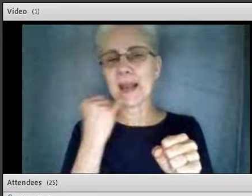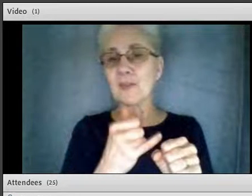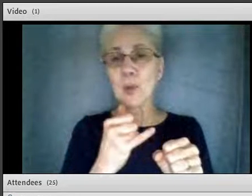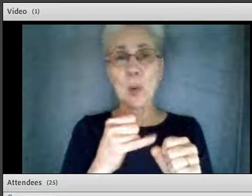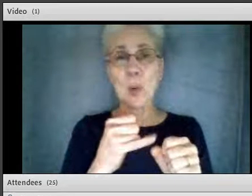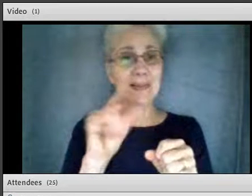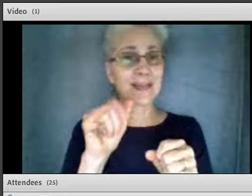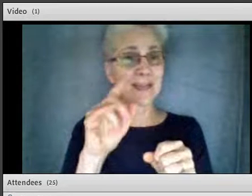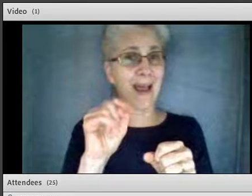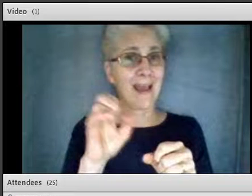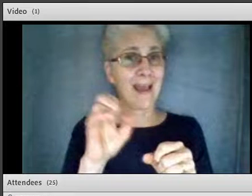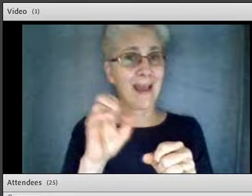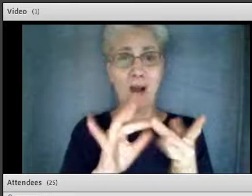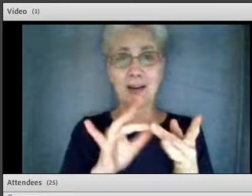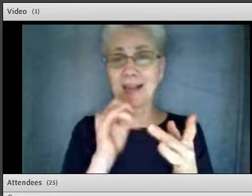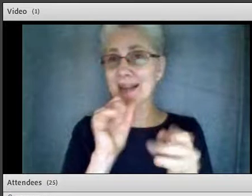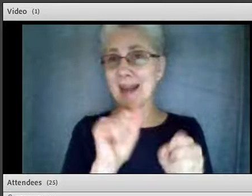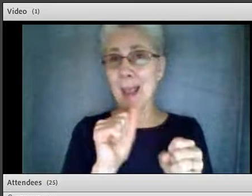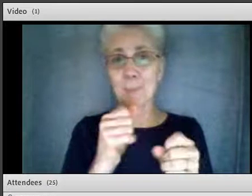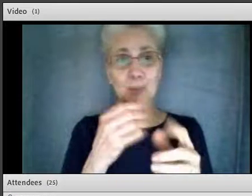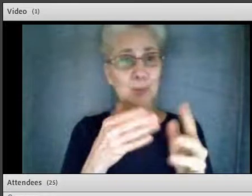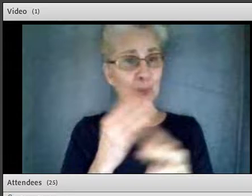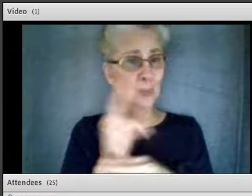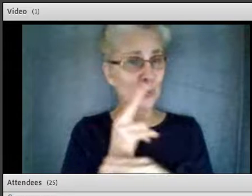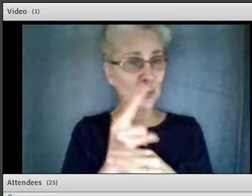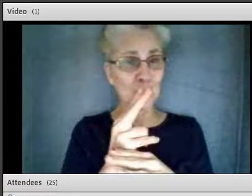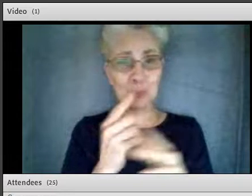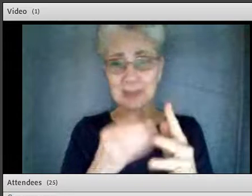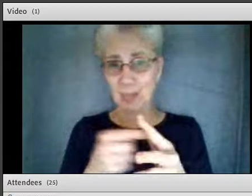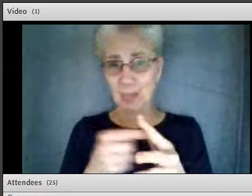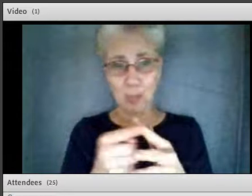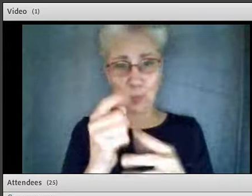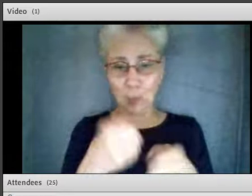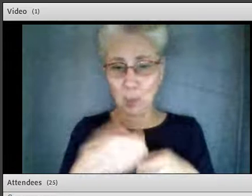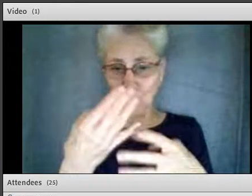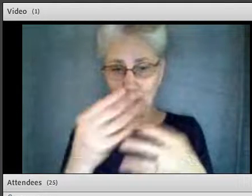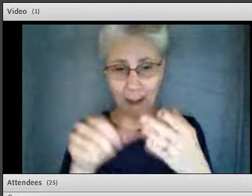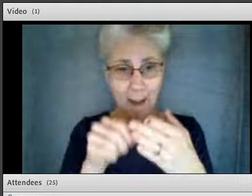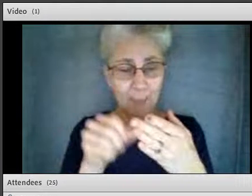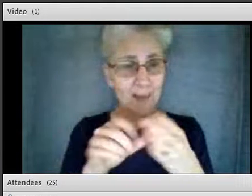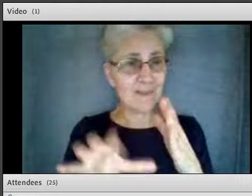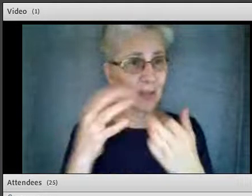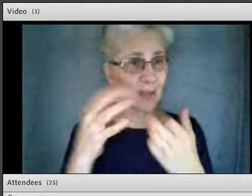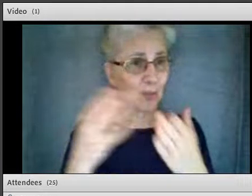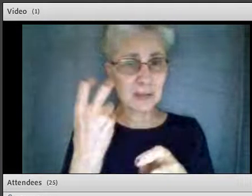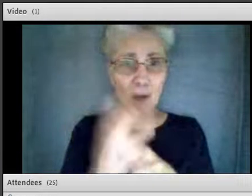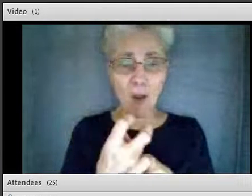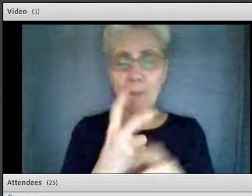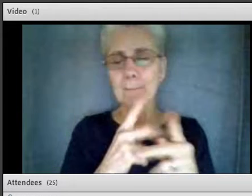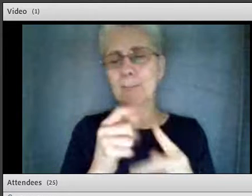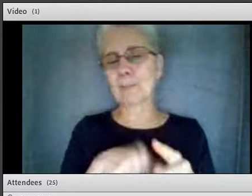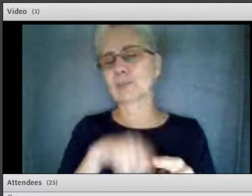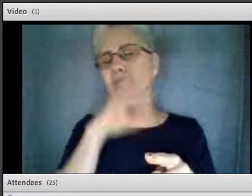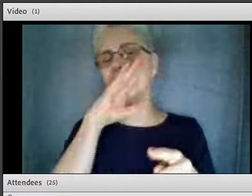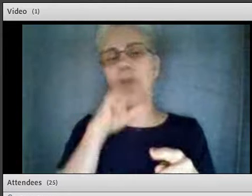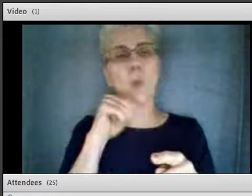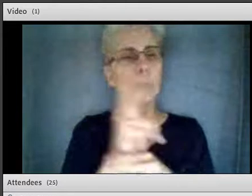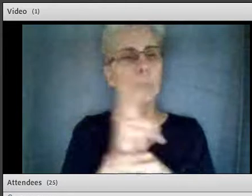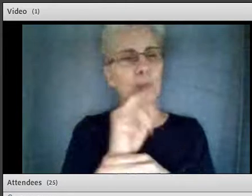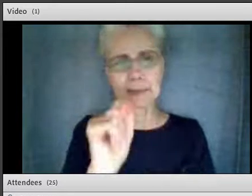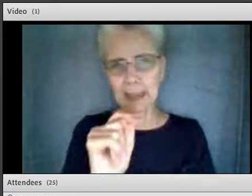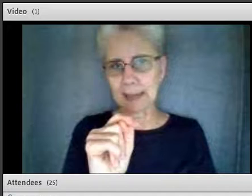to navigate, if it's difficult to find your services, nobody is going to be able to use it. And remember, you're talking about